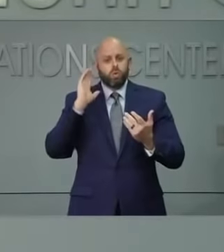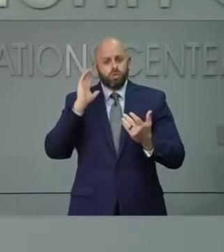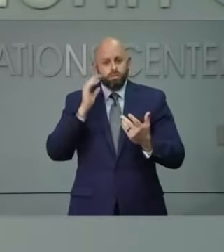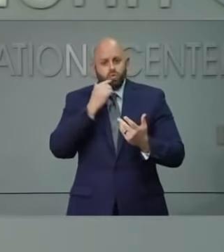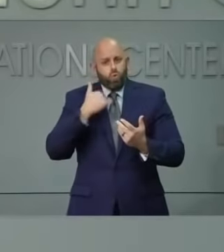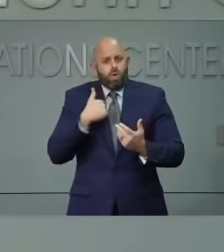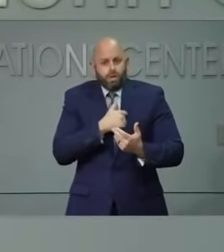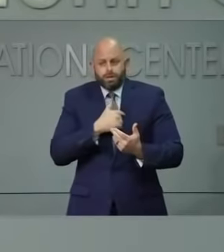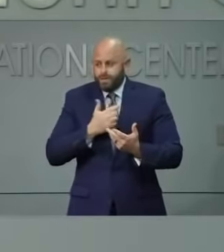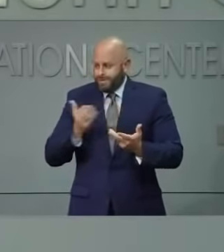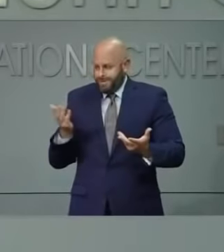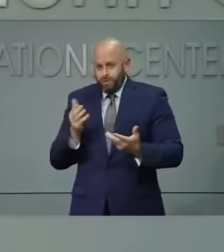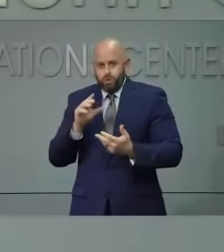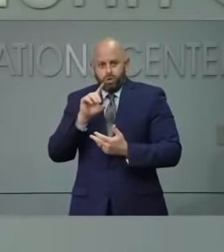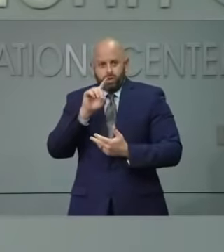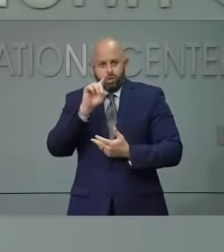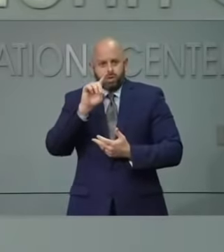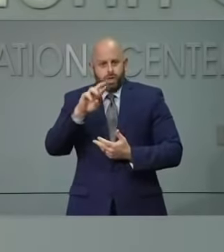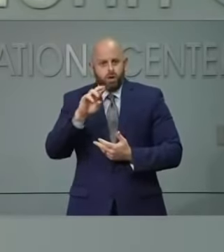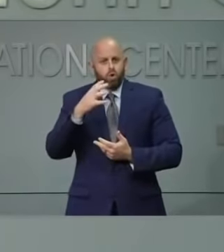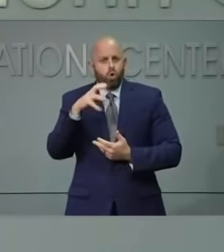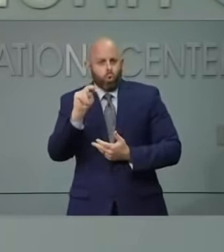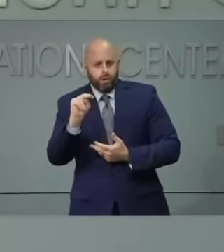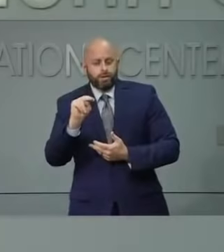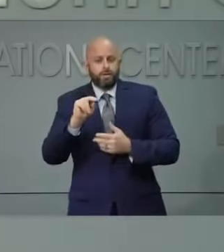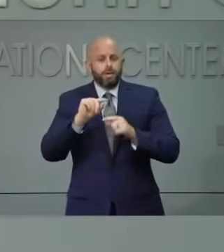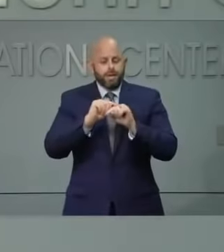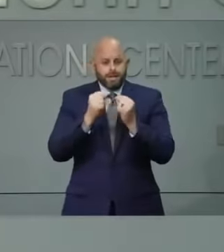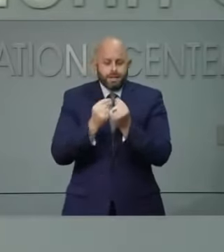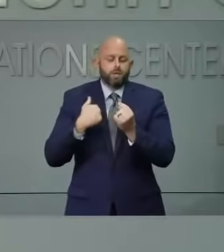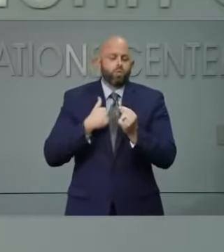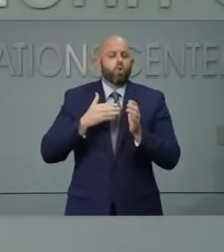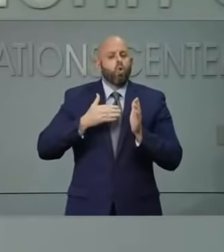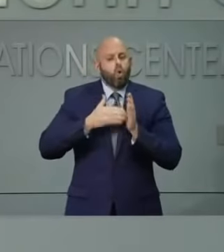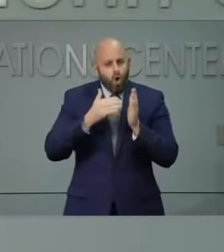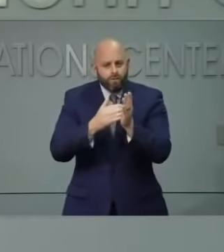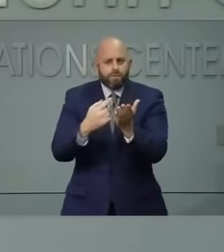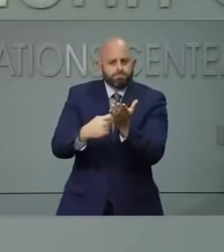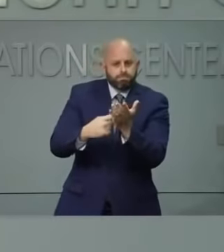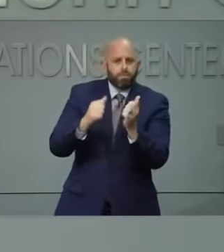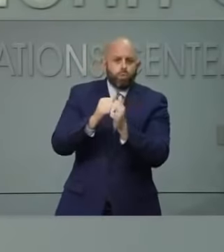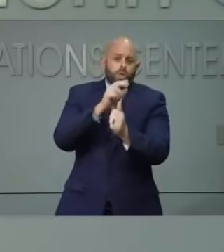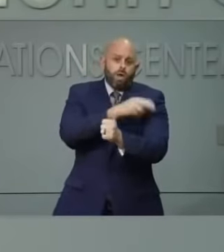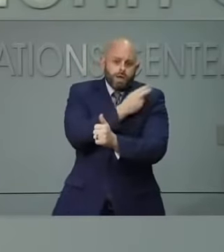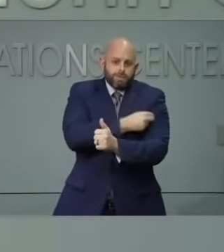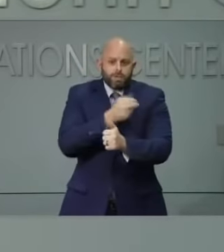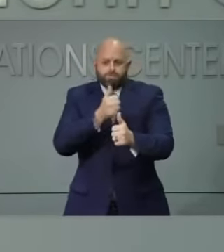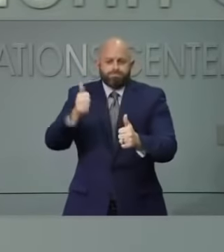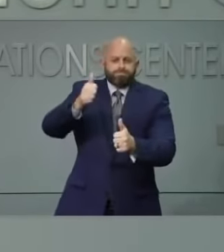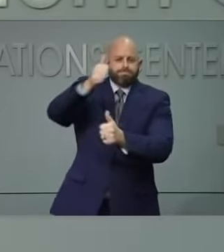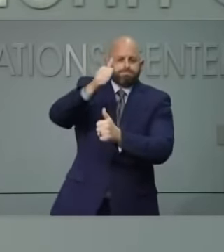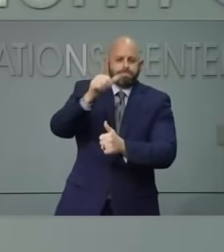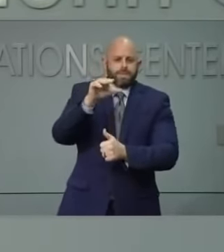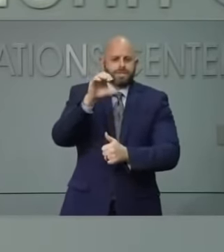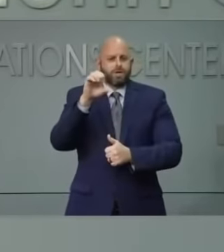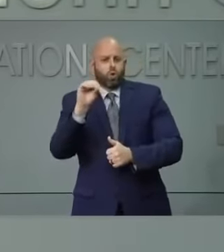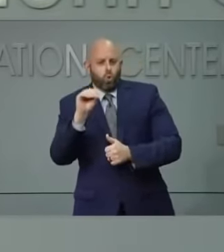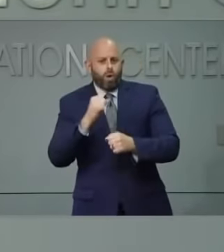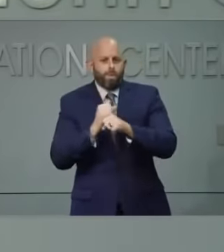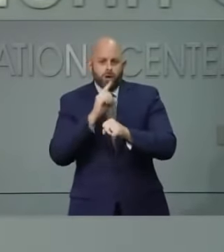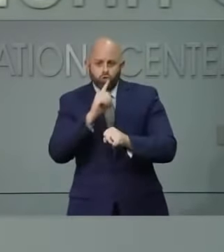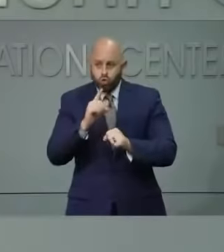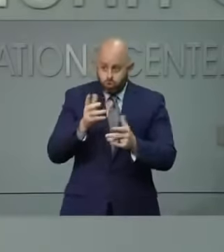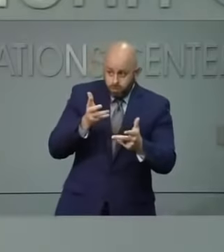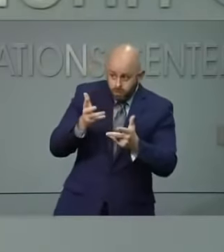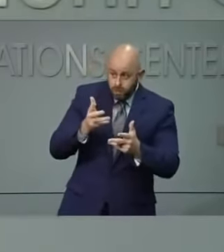team and I frequently talk to hospital CEOs across North Carolina, keeping in constant contact